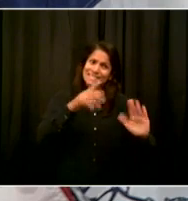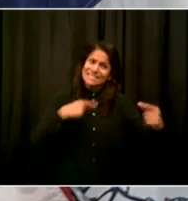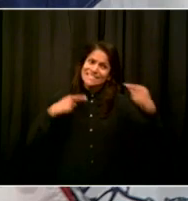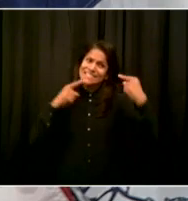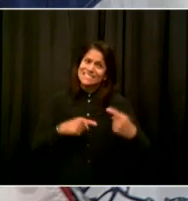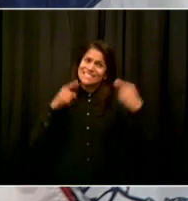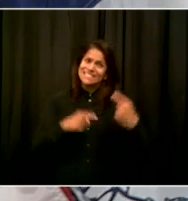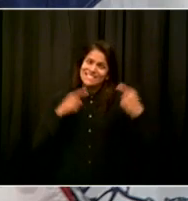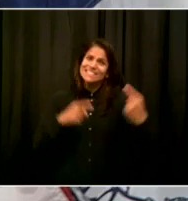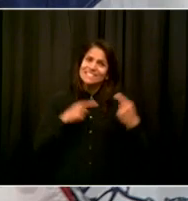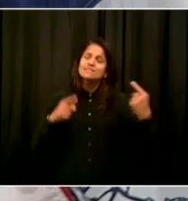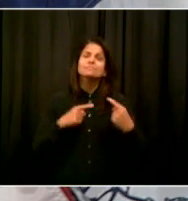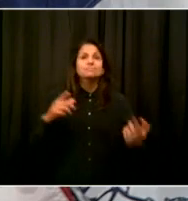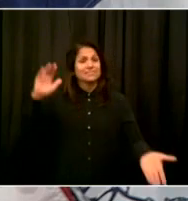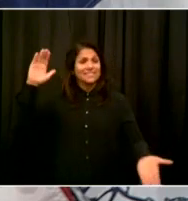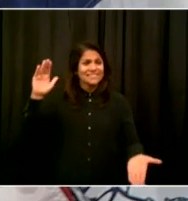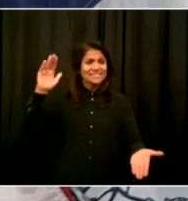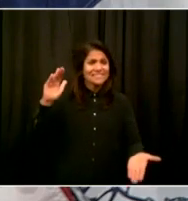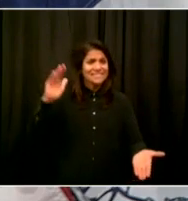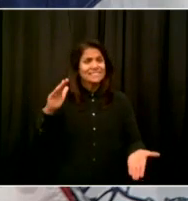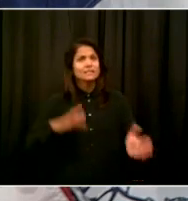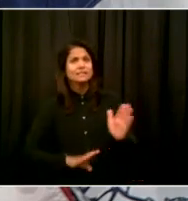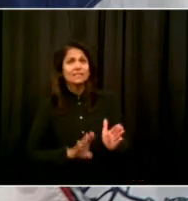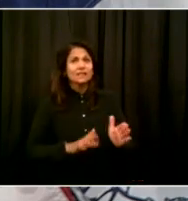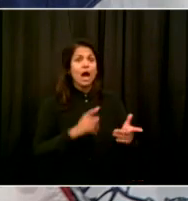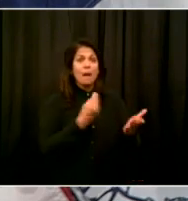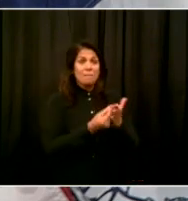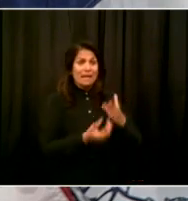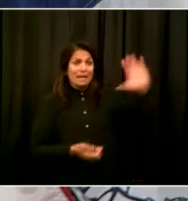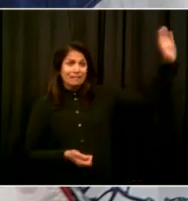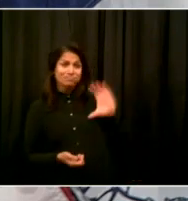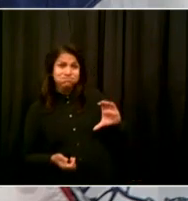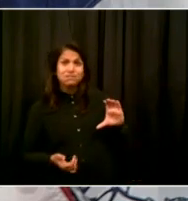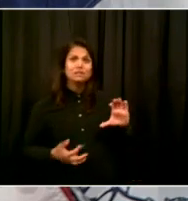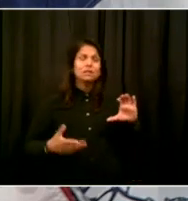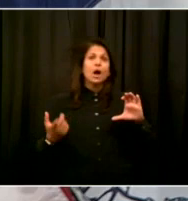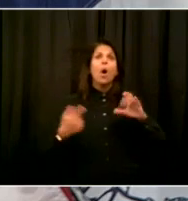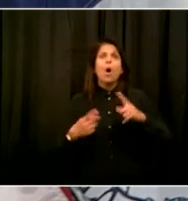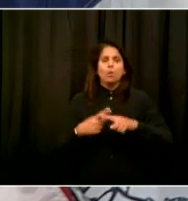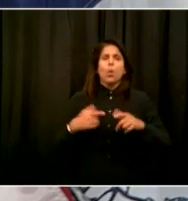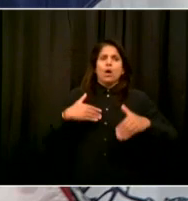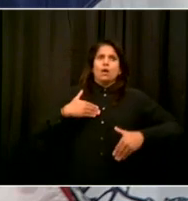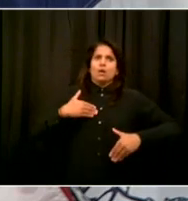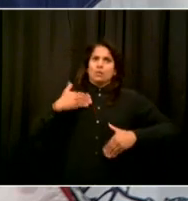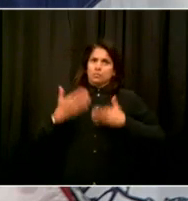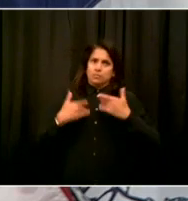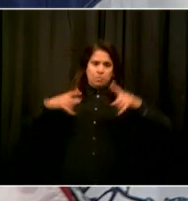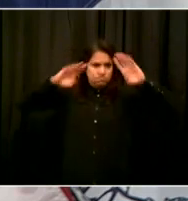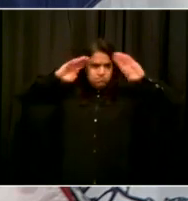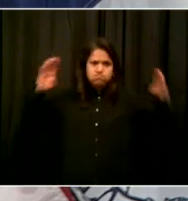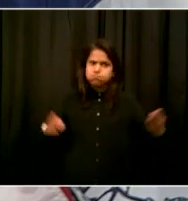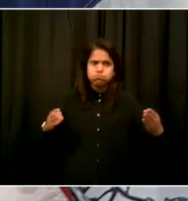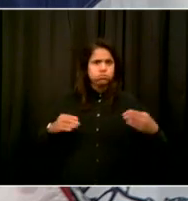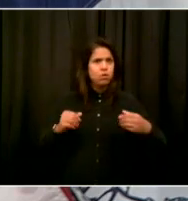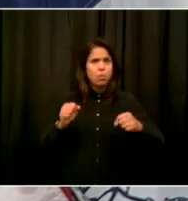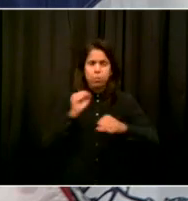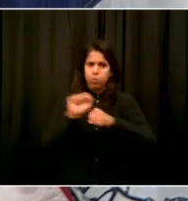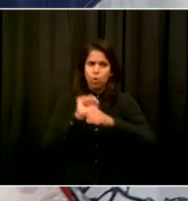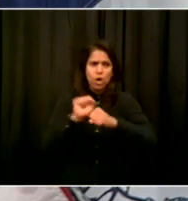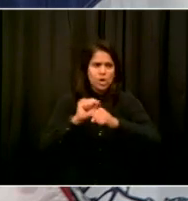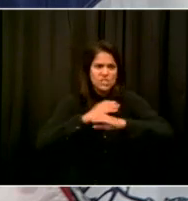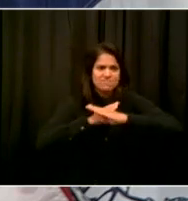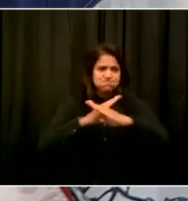in our power to stop the coronavirus from reasserting in New York City. We have to stop a second wave from happening here. It is getting